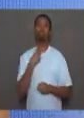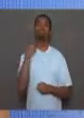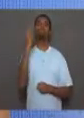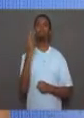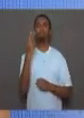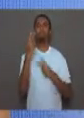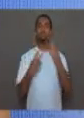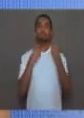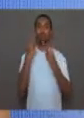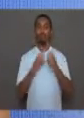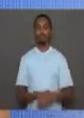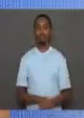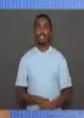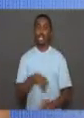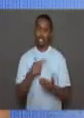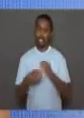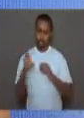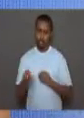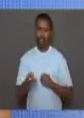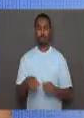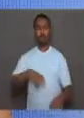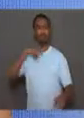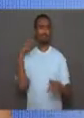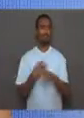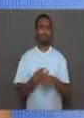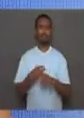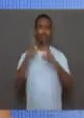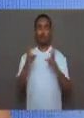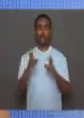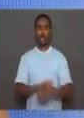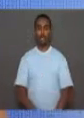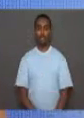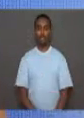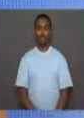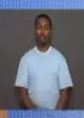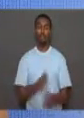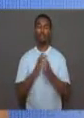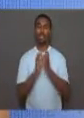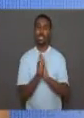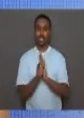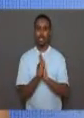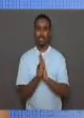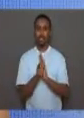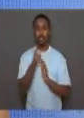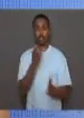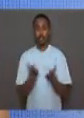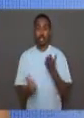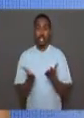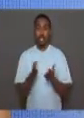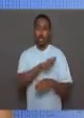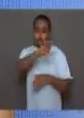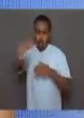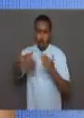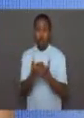voyage. This should be a challenging topic. For example, you might